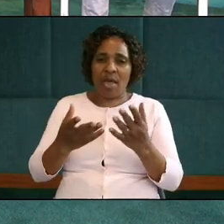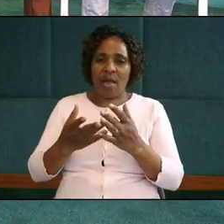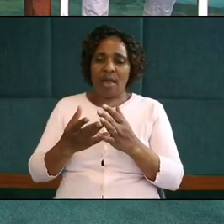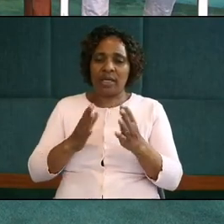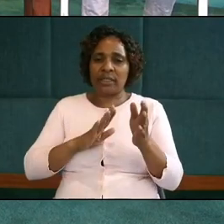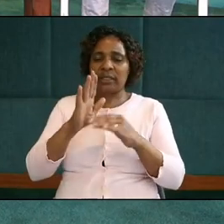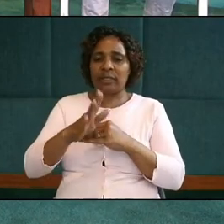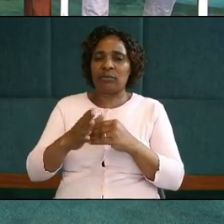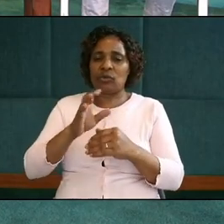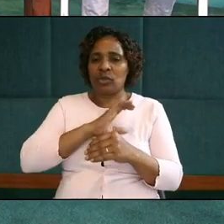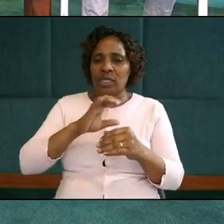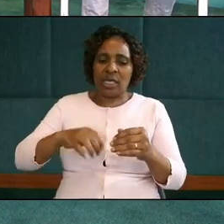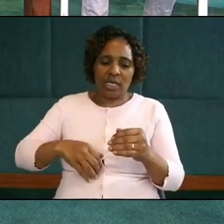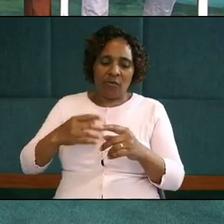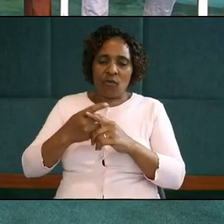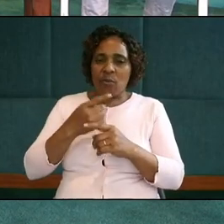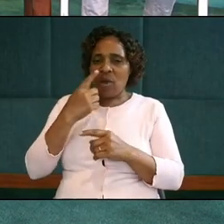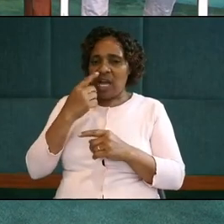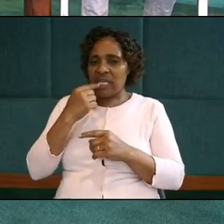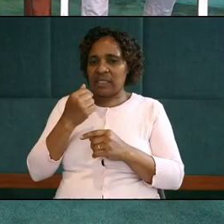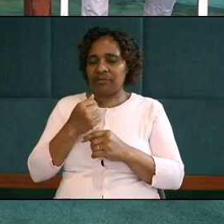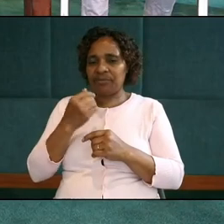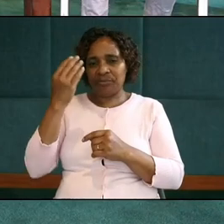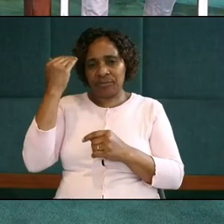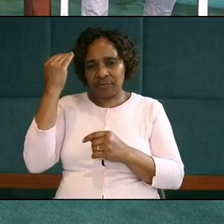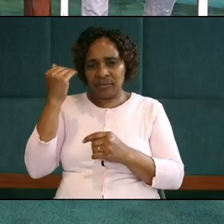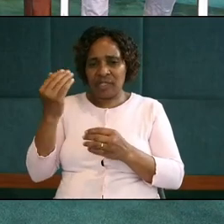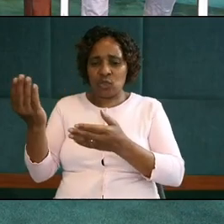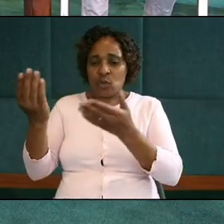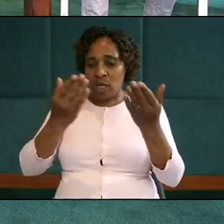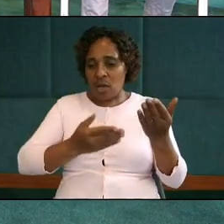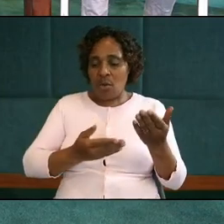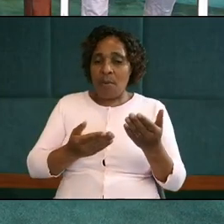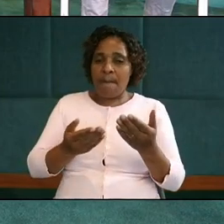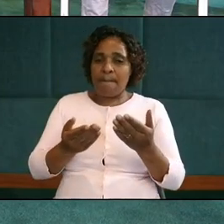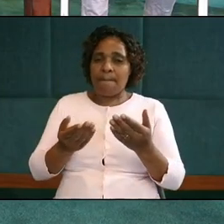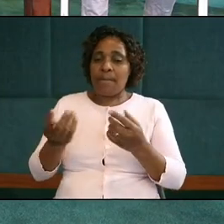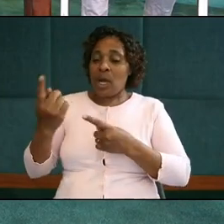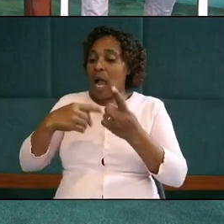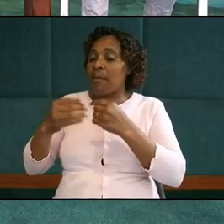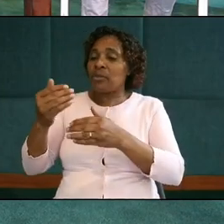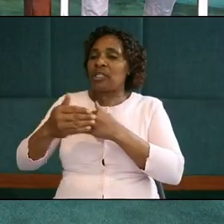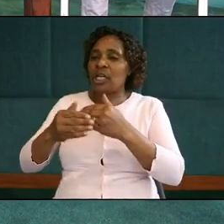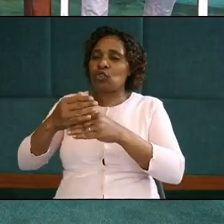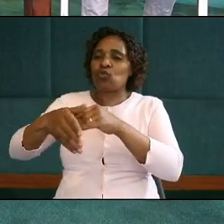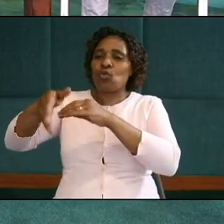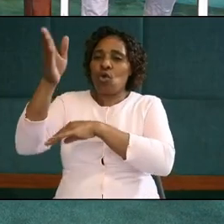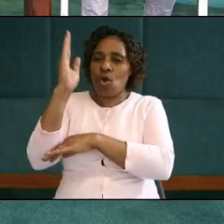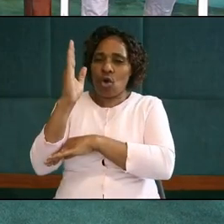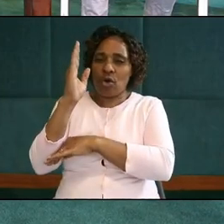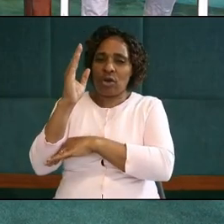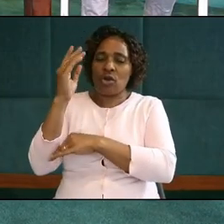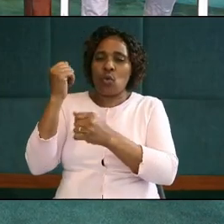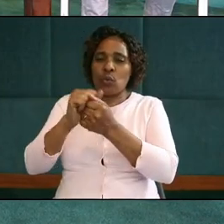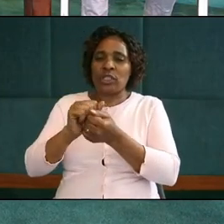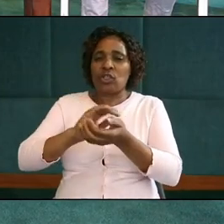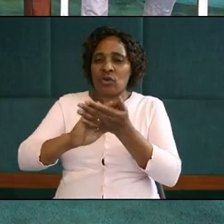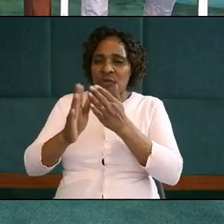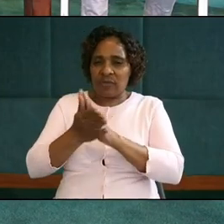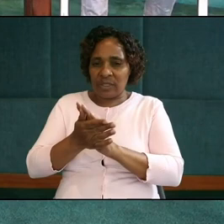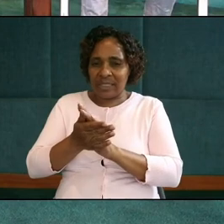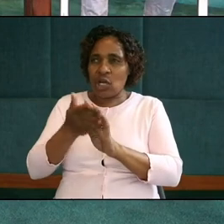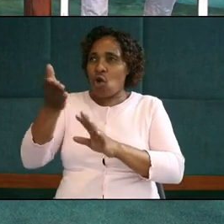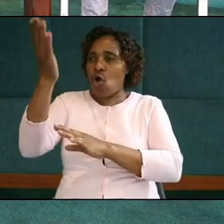from Steps to Christ by Ellen G. White. As we draw near to him with confession and repentance, he will draw near